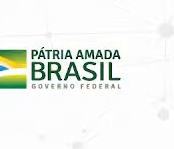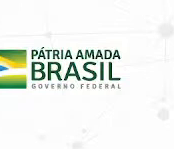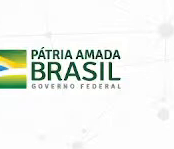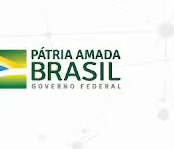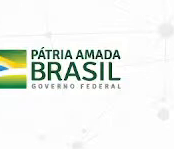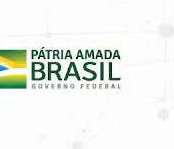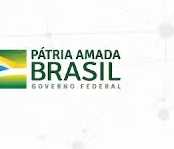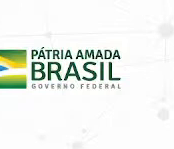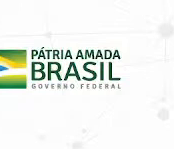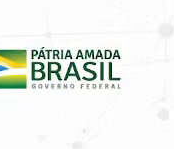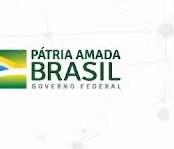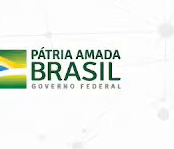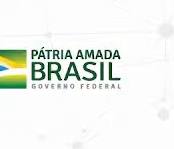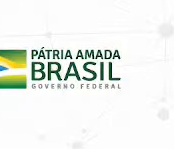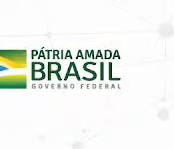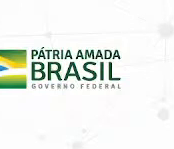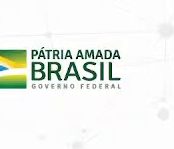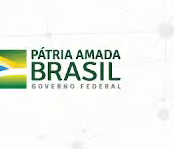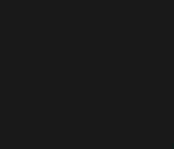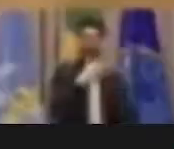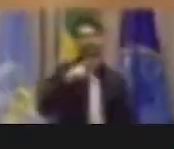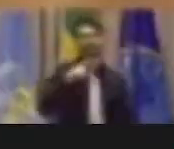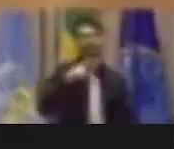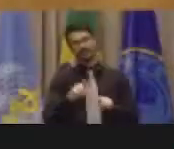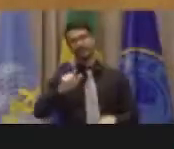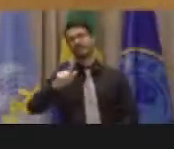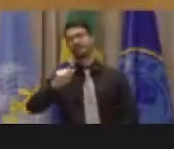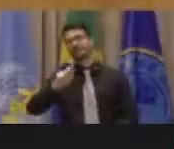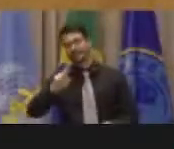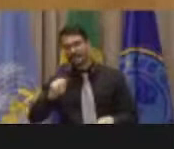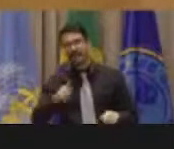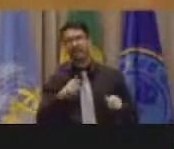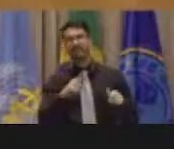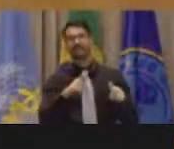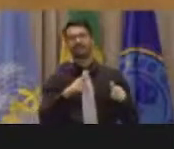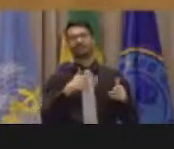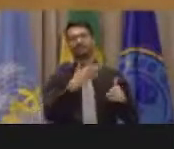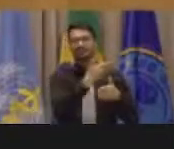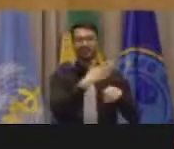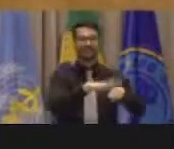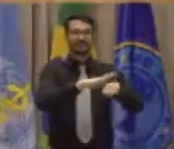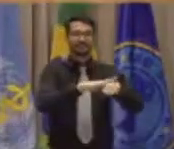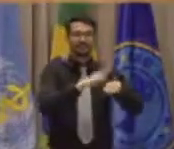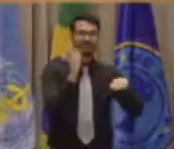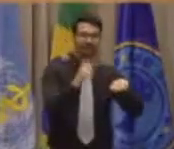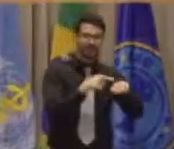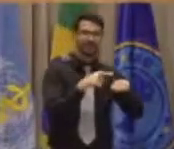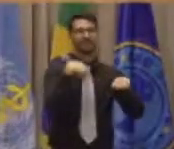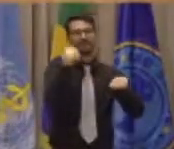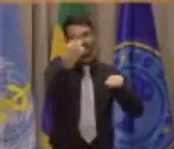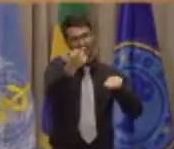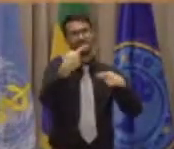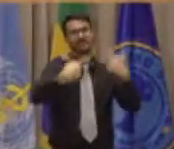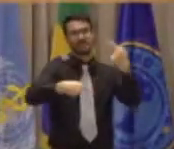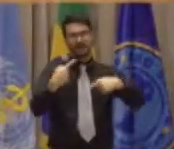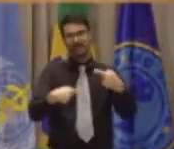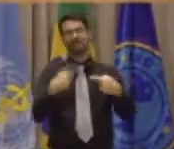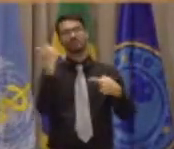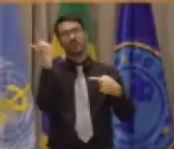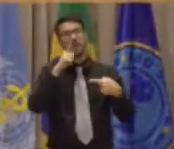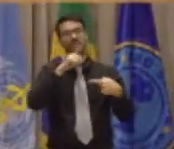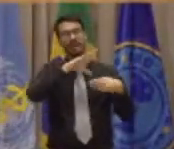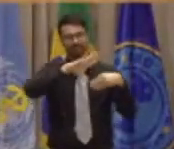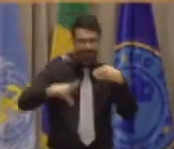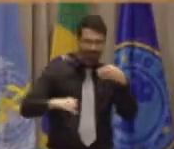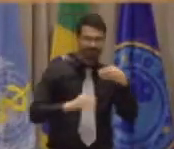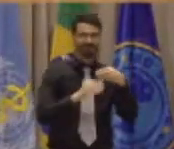Thank you. Thank you very much, Gabriela, to sacrifice your time. So after a